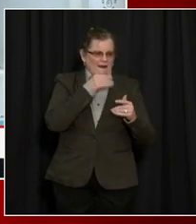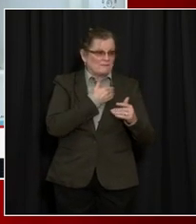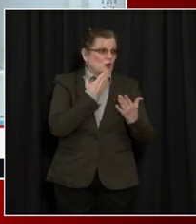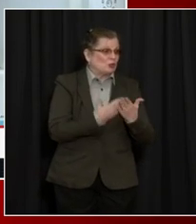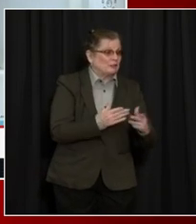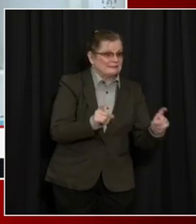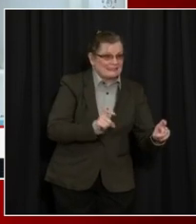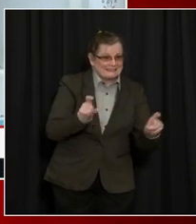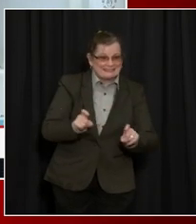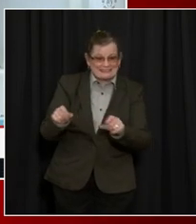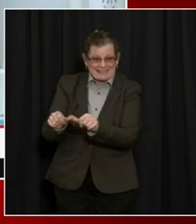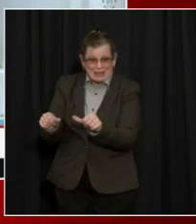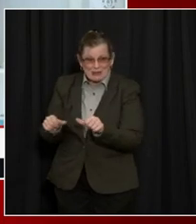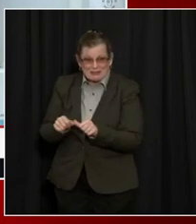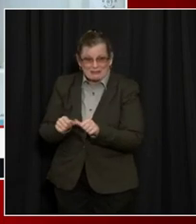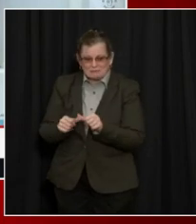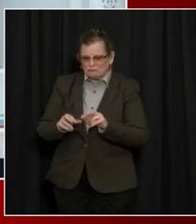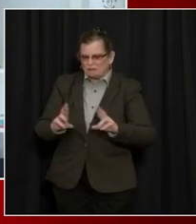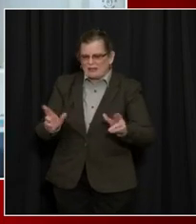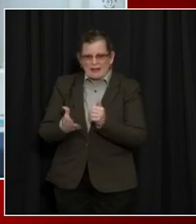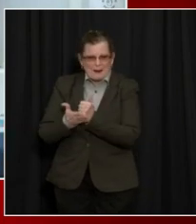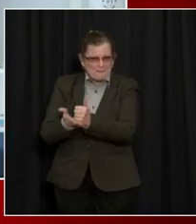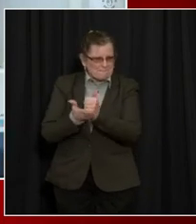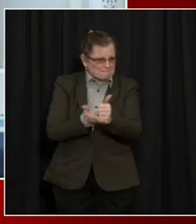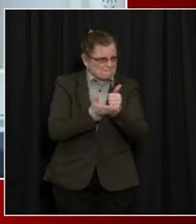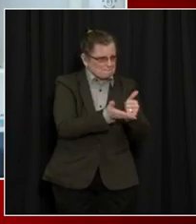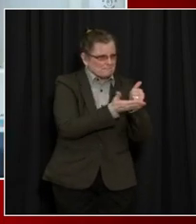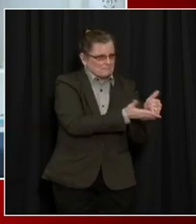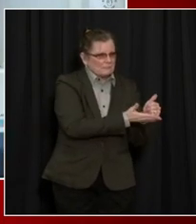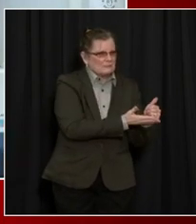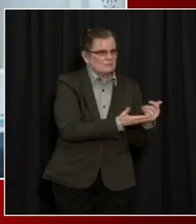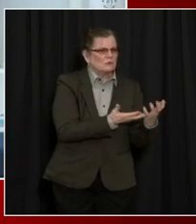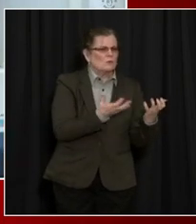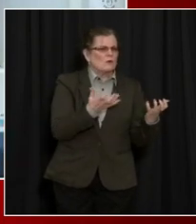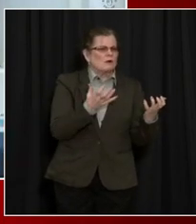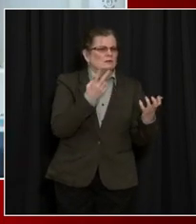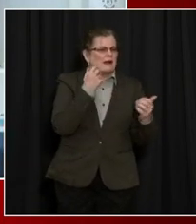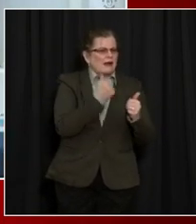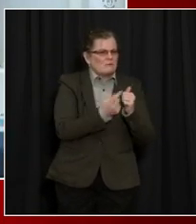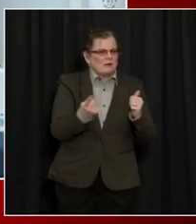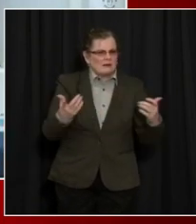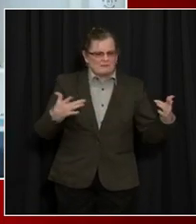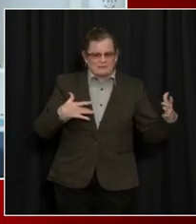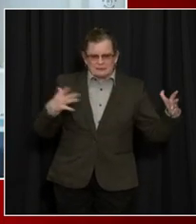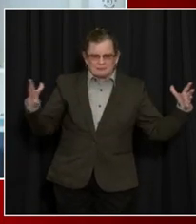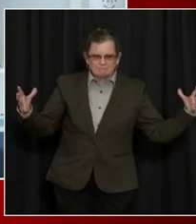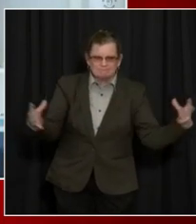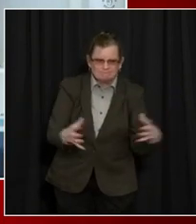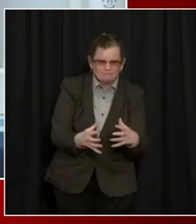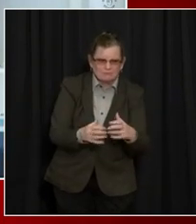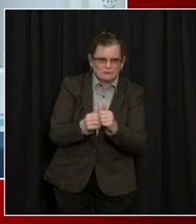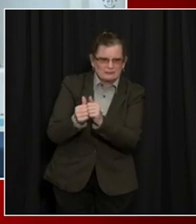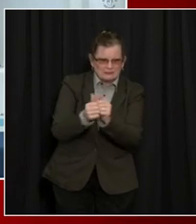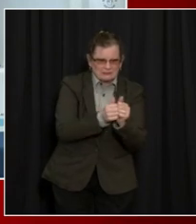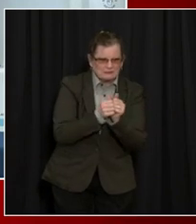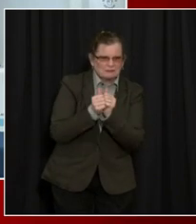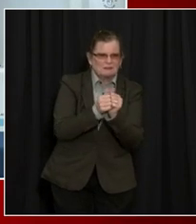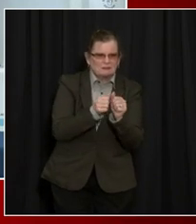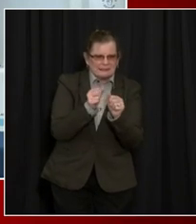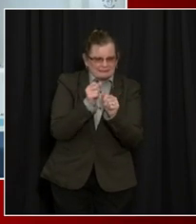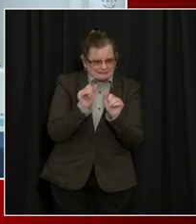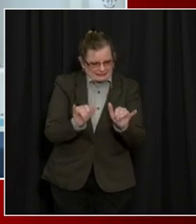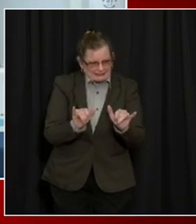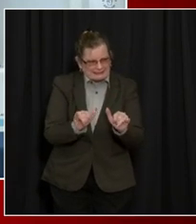to help bring everyone together to move us further.